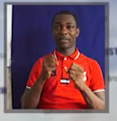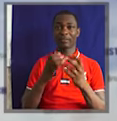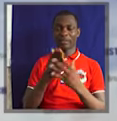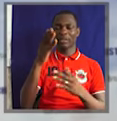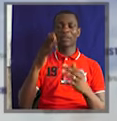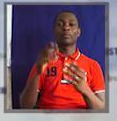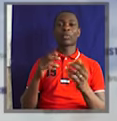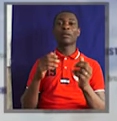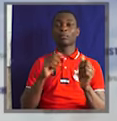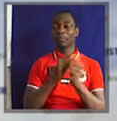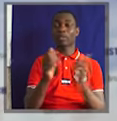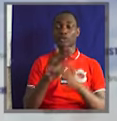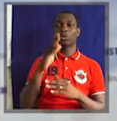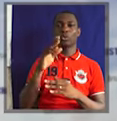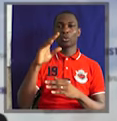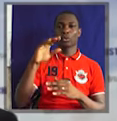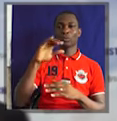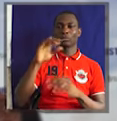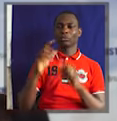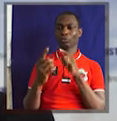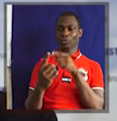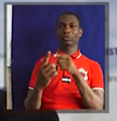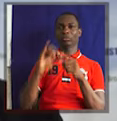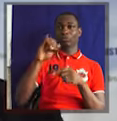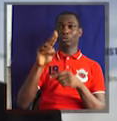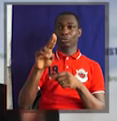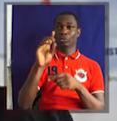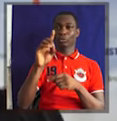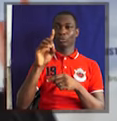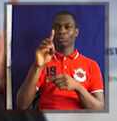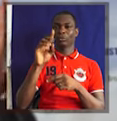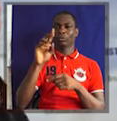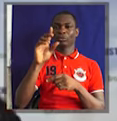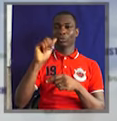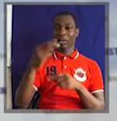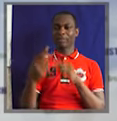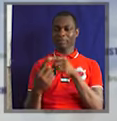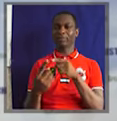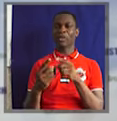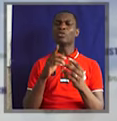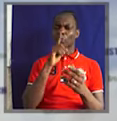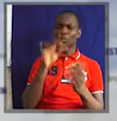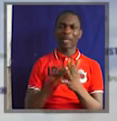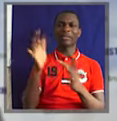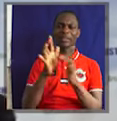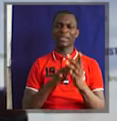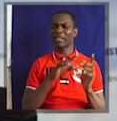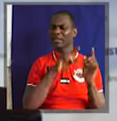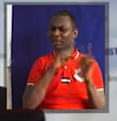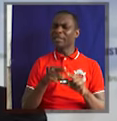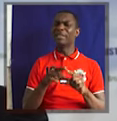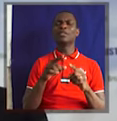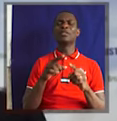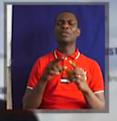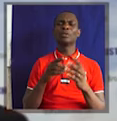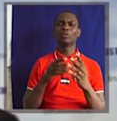obeba ewiase. And it is true. Say Jesus Christ every Judah ebusua mu ena obae. But that